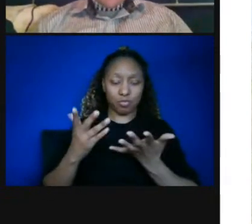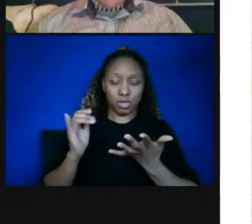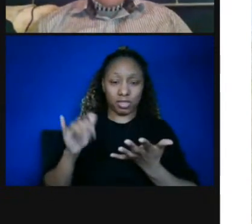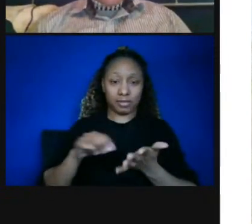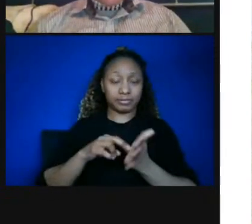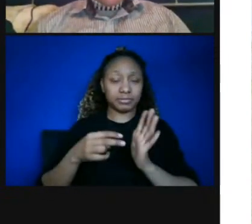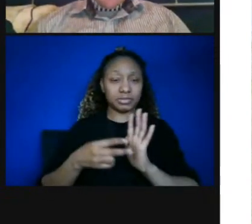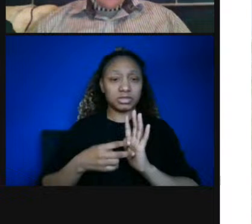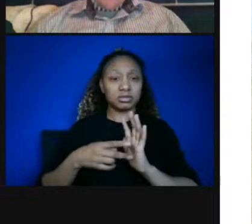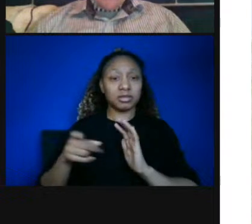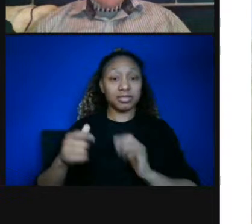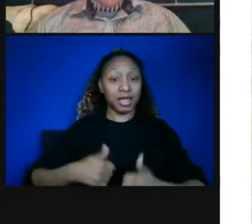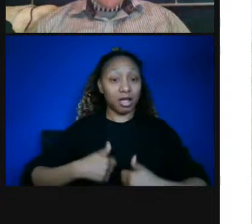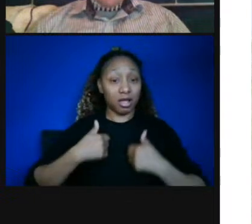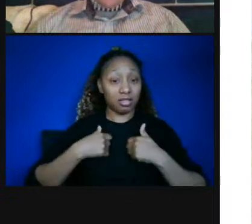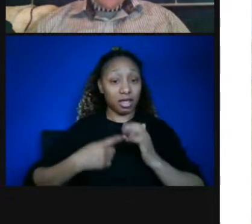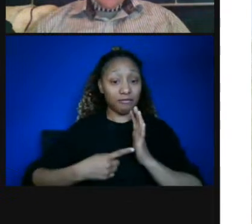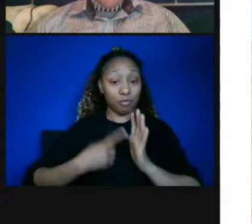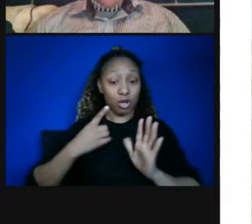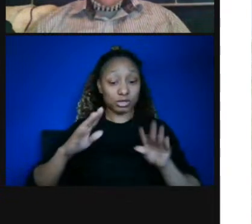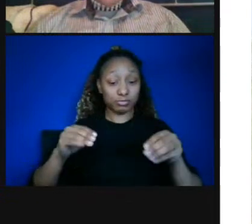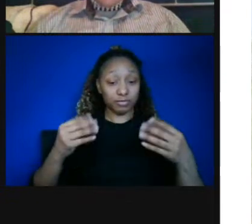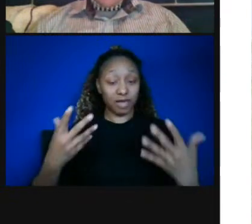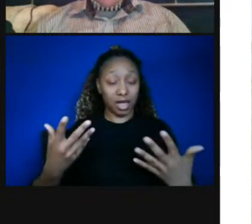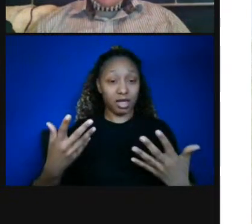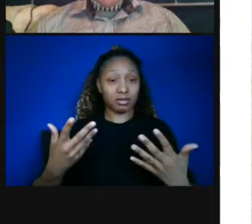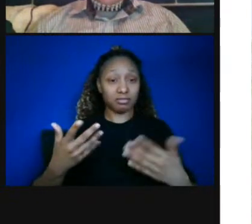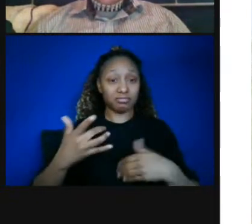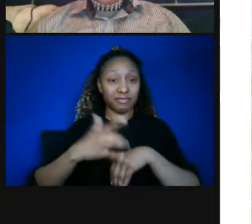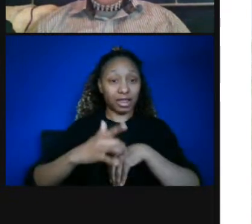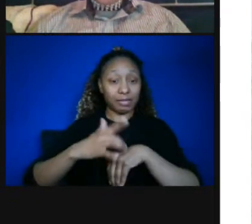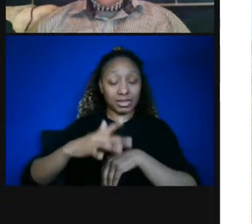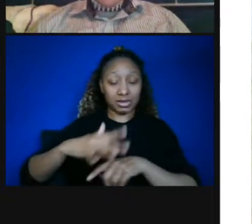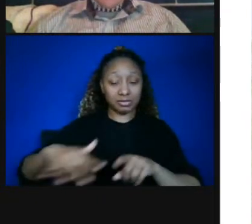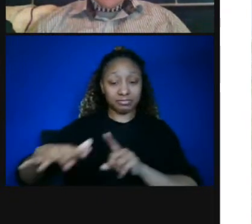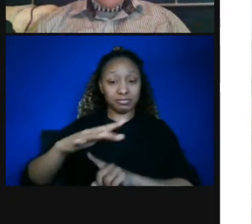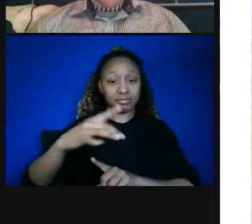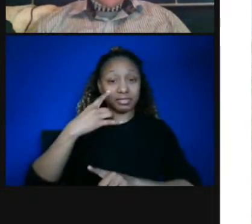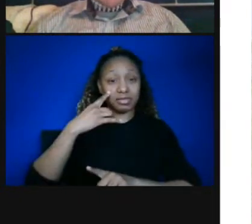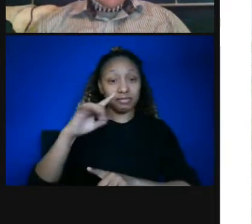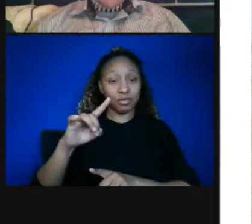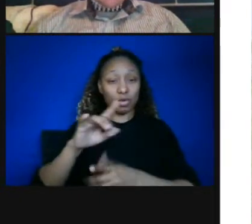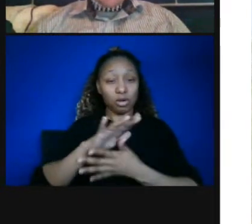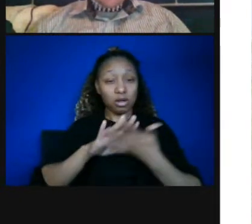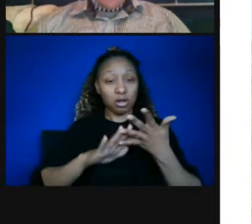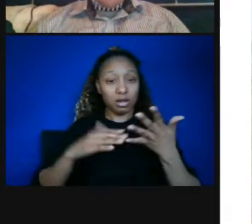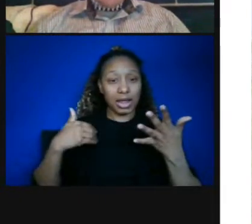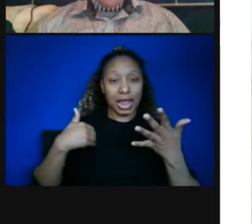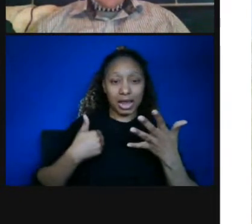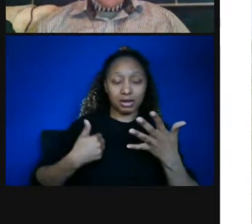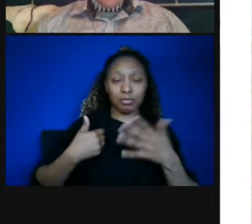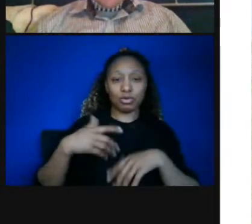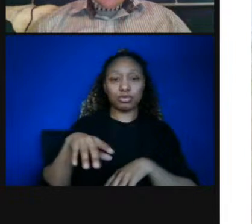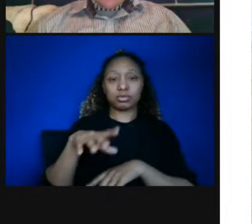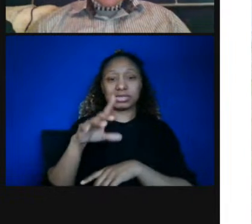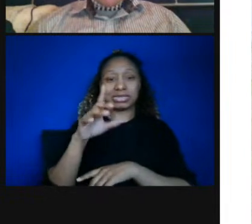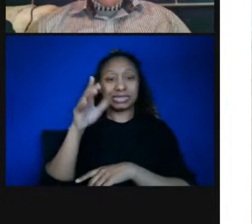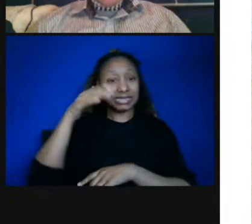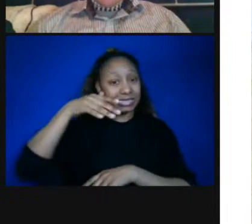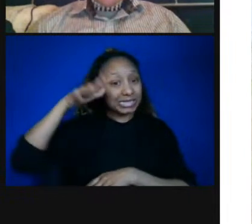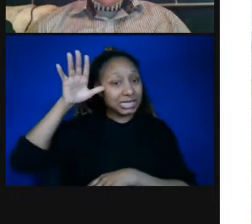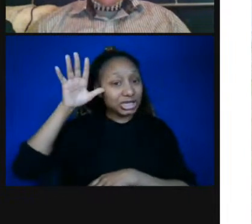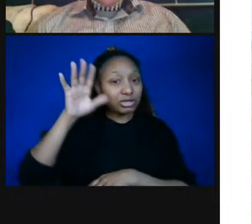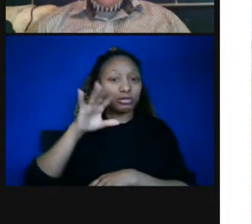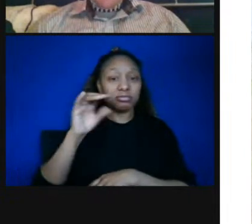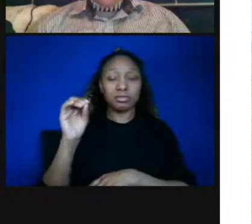forests, when alive, once provided a habitat for deer, fox, squirrels, numerous berry bushes, medicinal and edible plants, as well